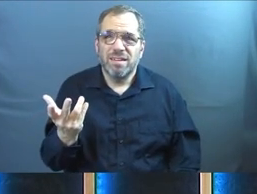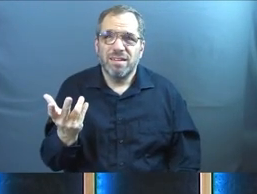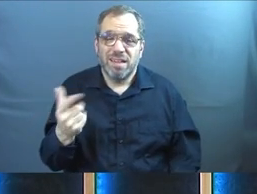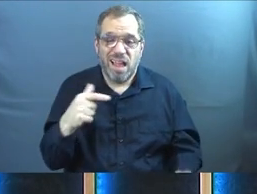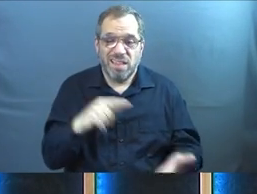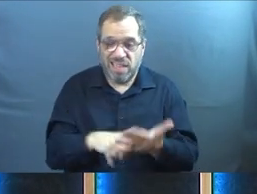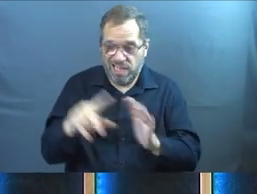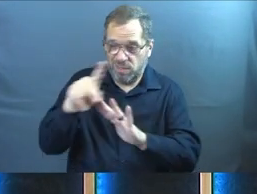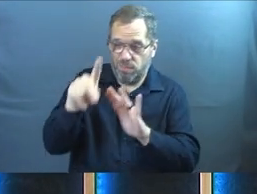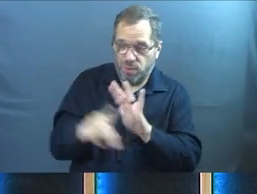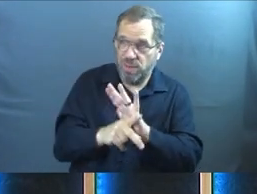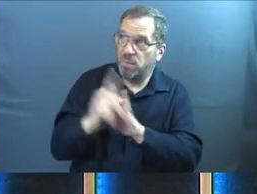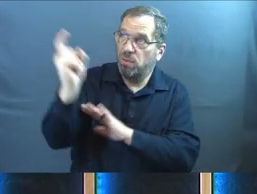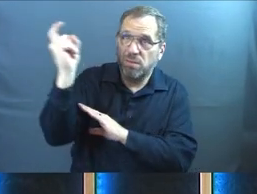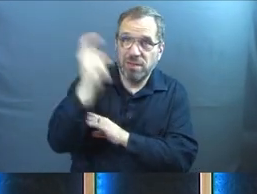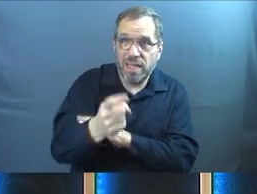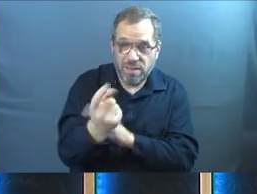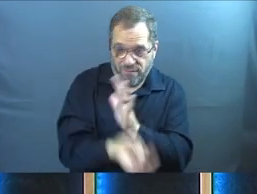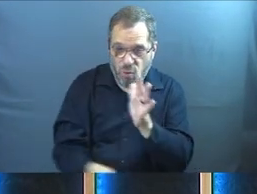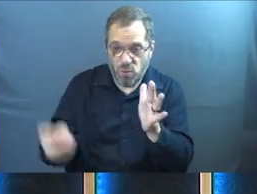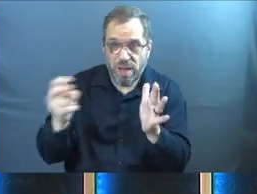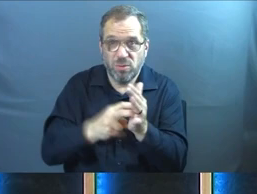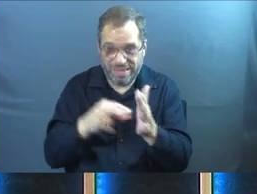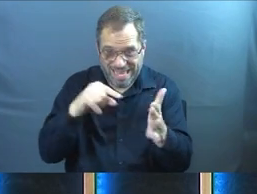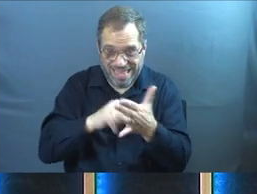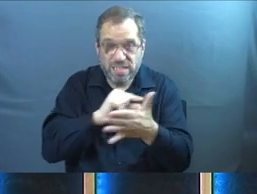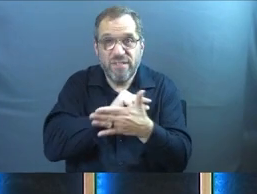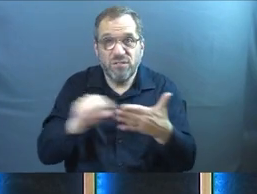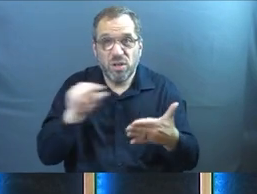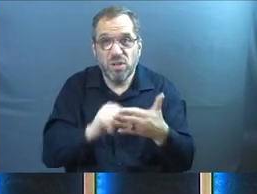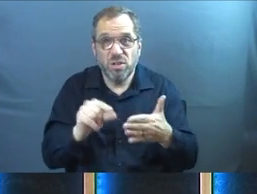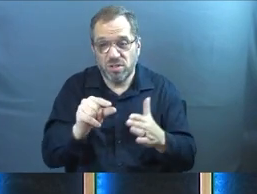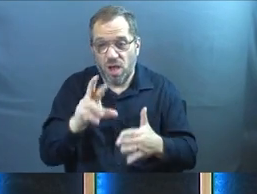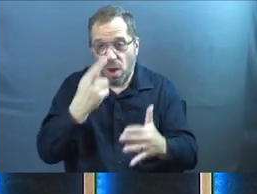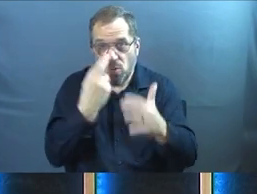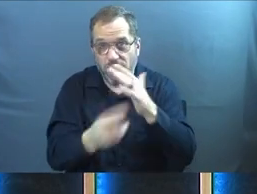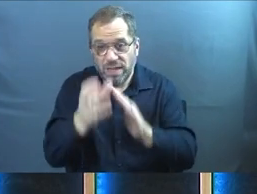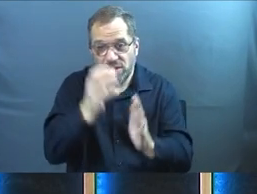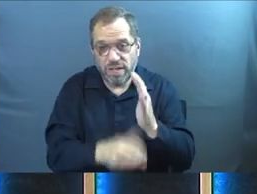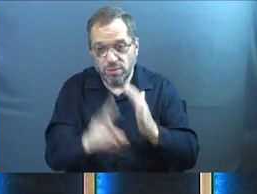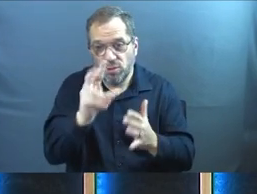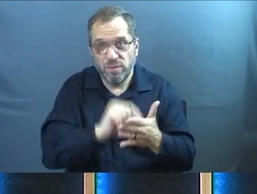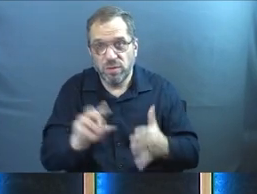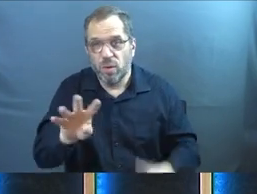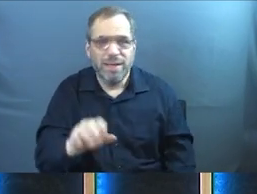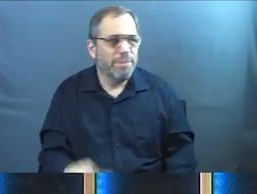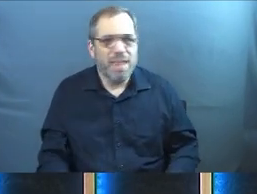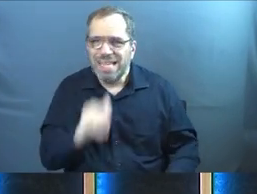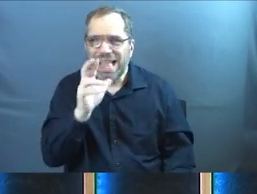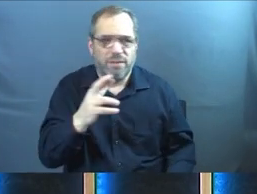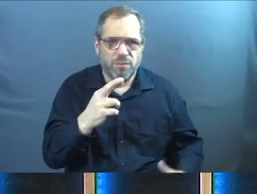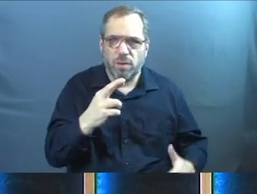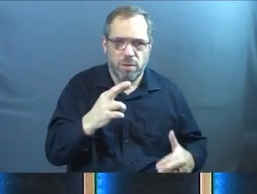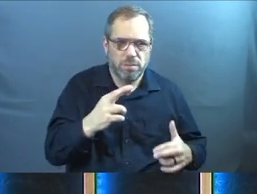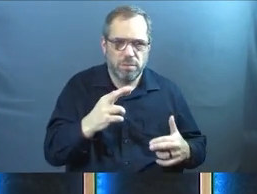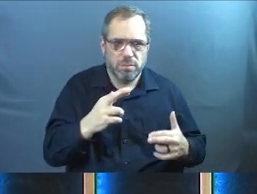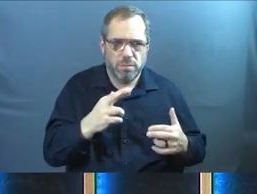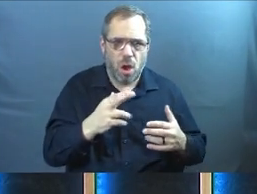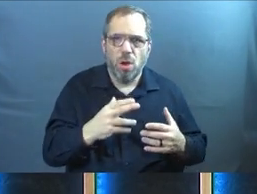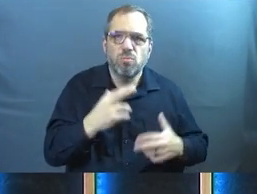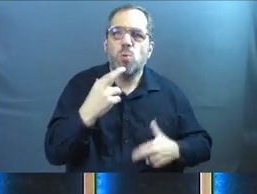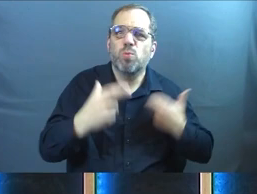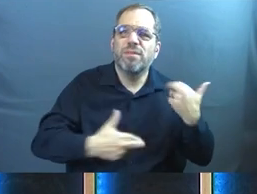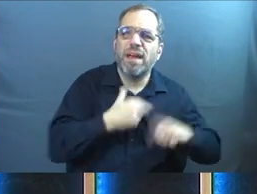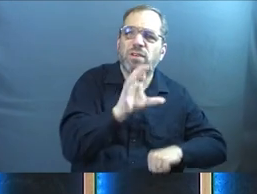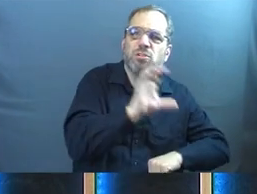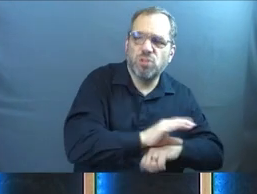This principle that he gives you for resurrection in this verse, this is not just for reviving a church.